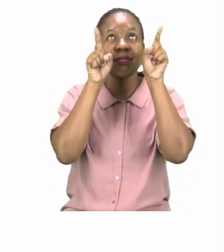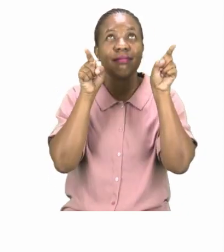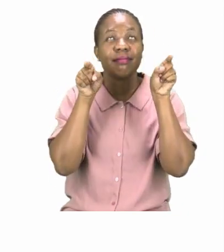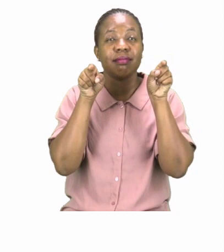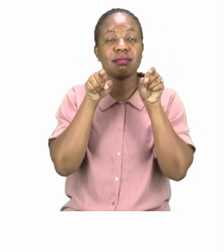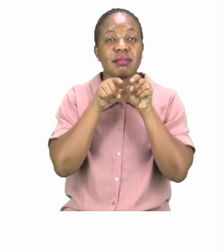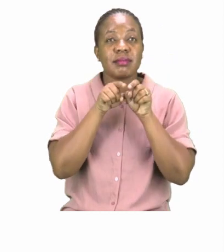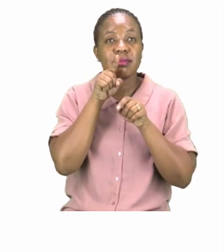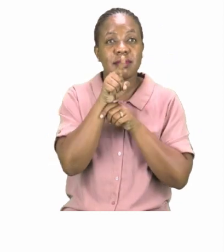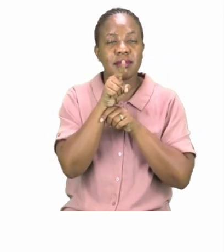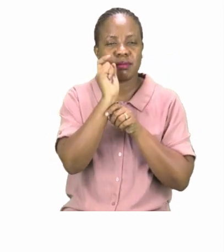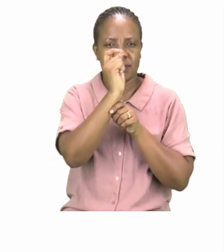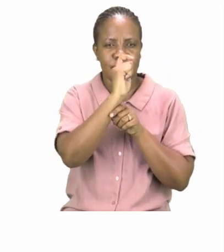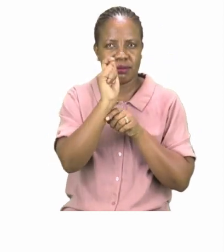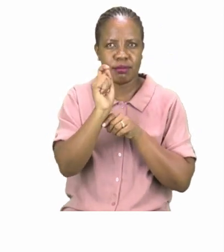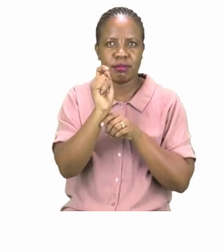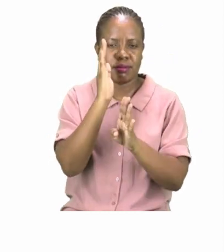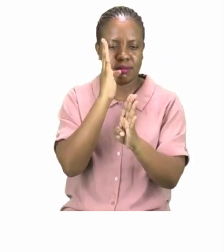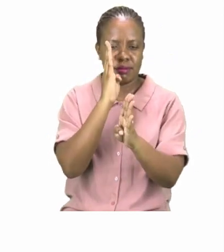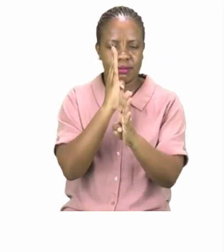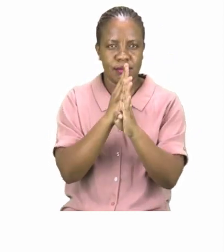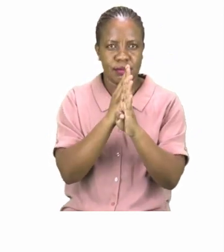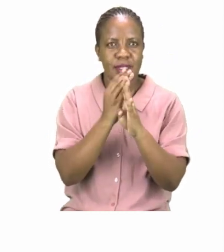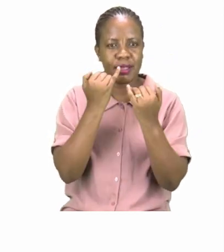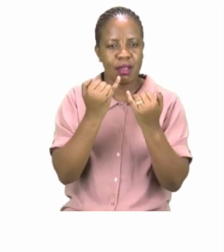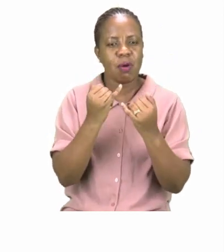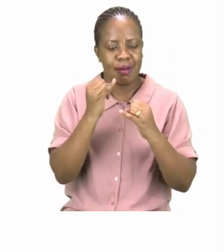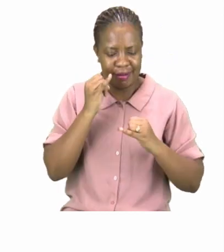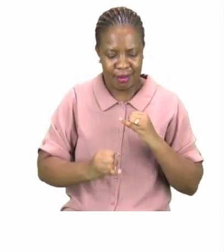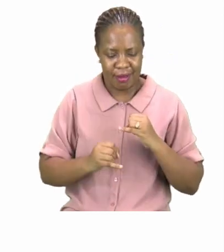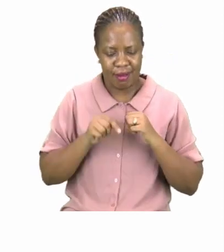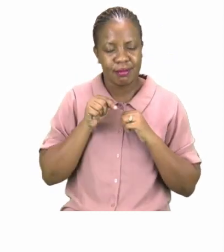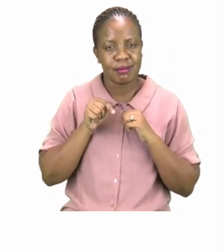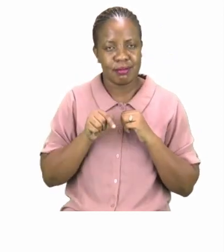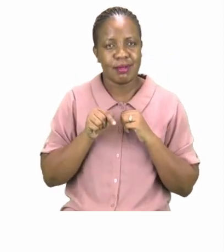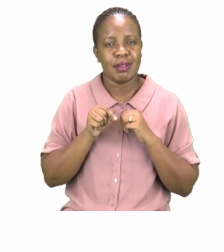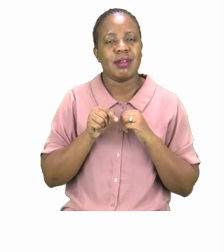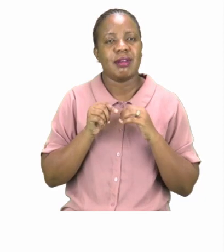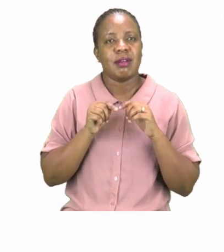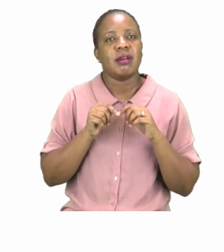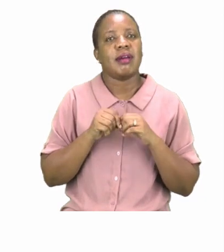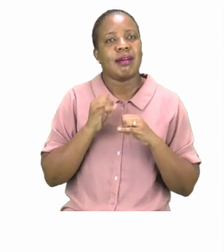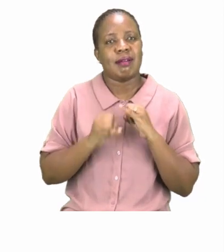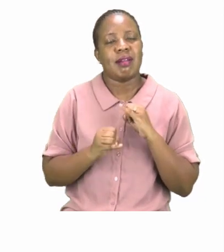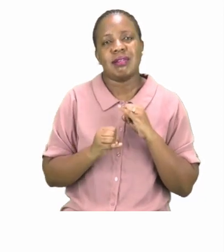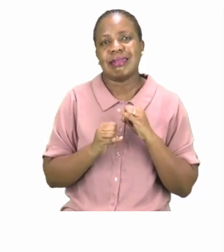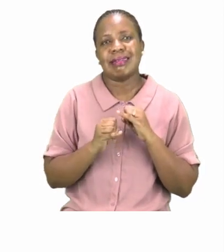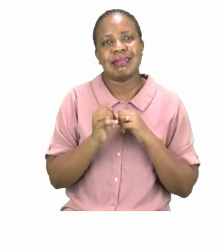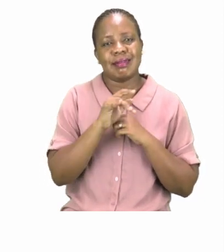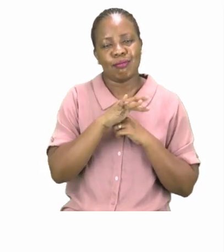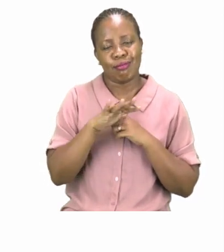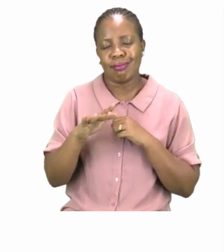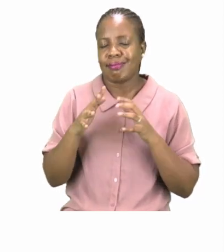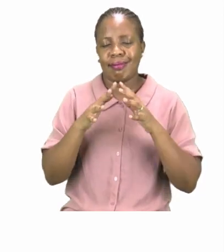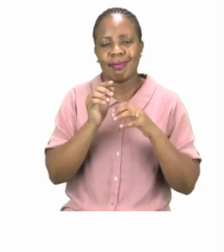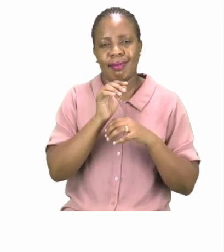words. That way, you'll be a clever boy or a clever girl and get your answers correct.